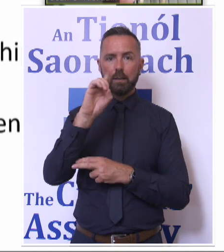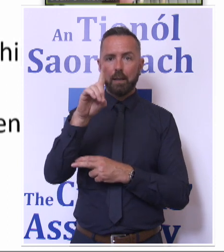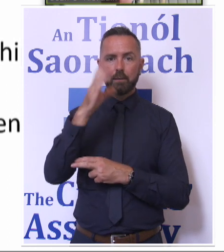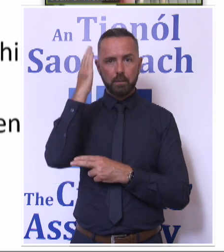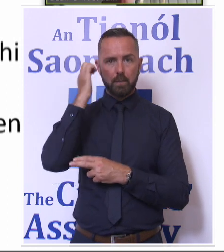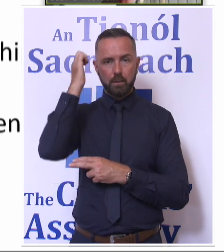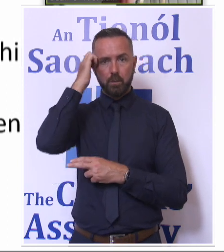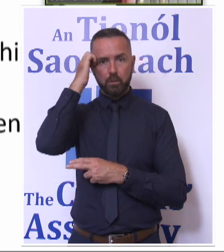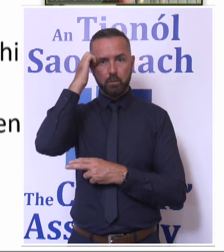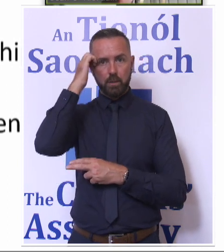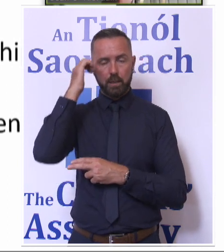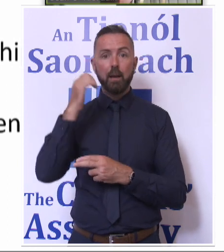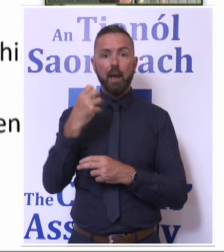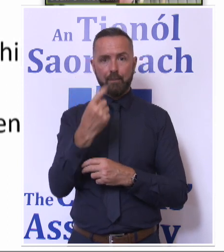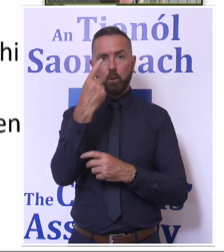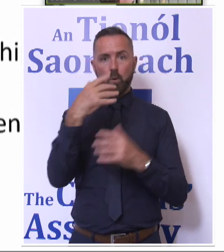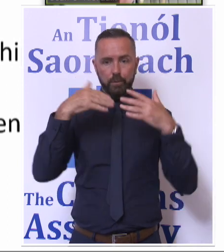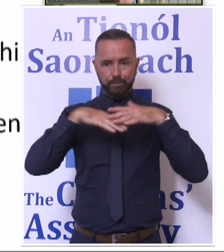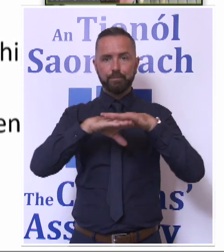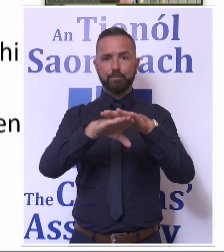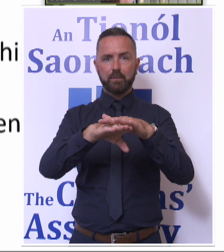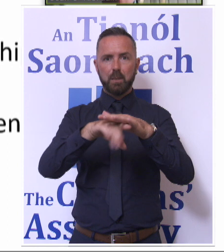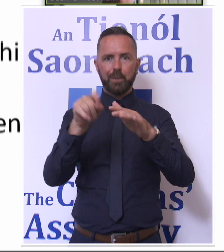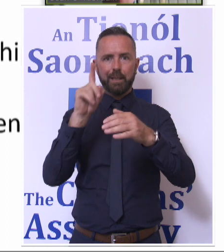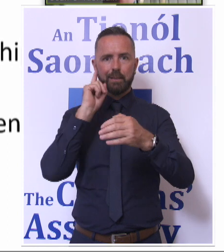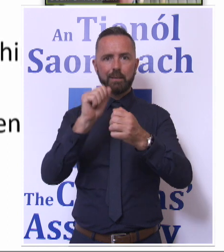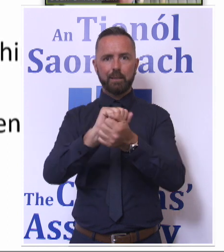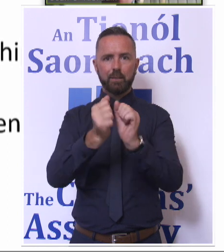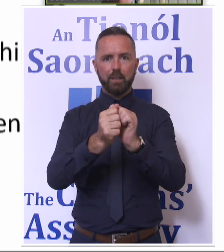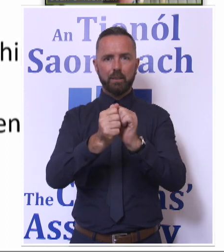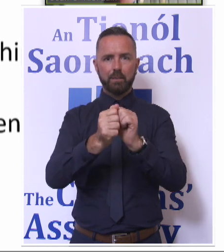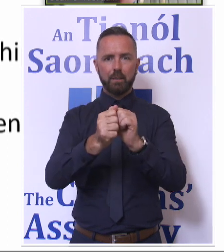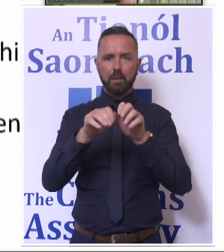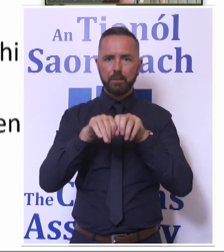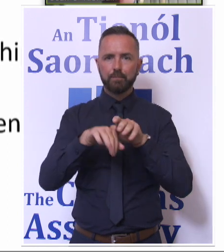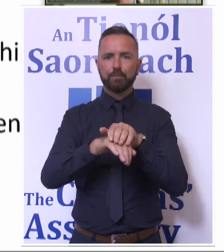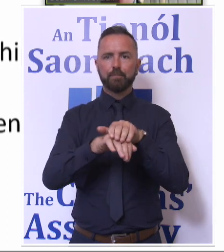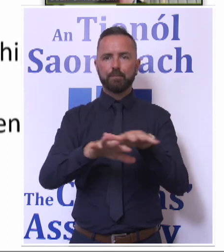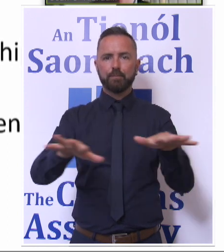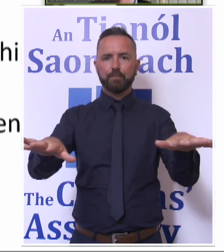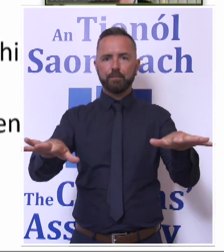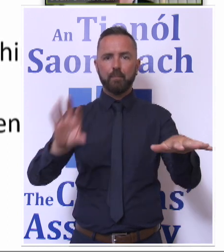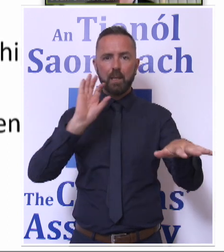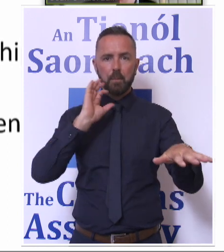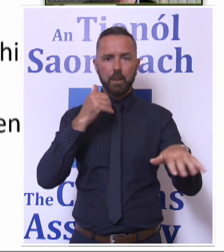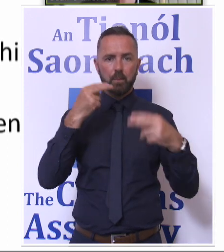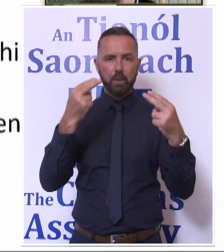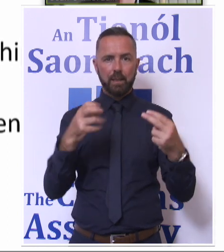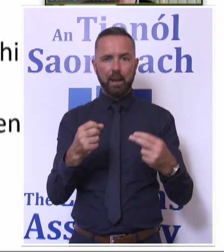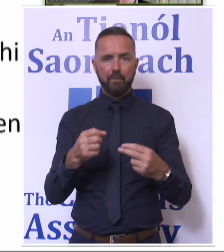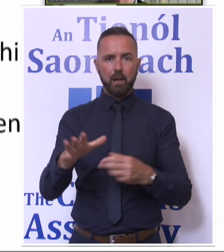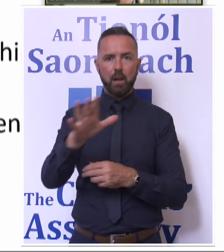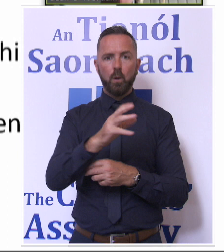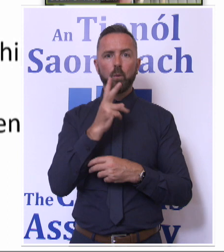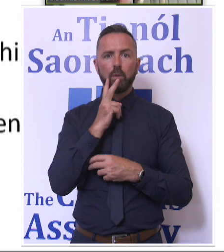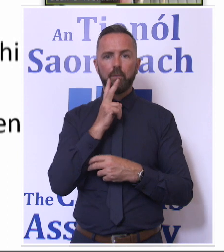local structures, simply because of the need to ensure local voices being represented and having a capacity to